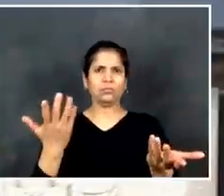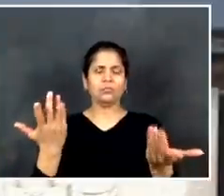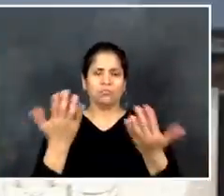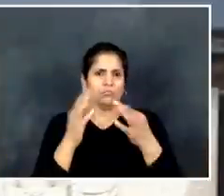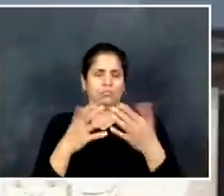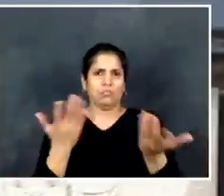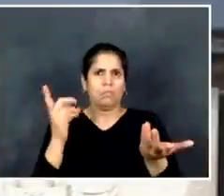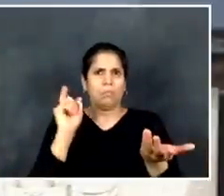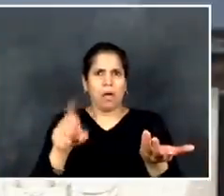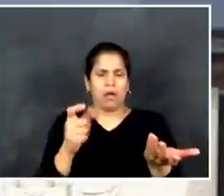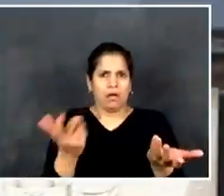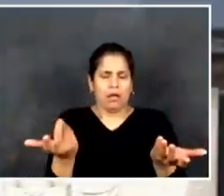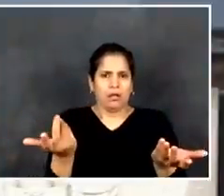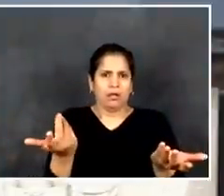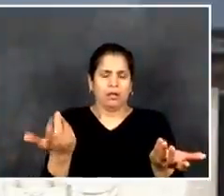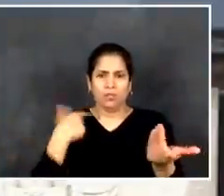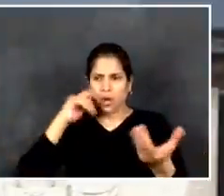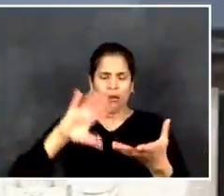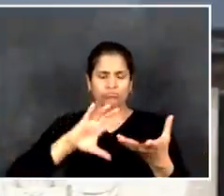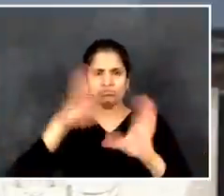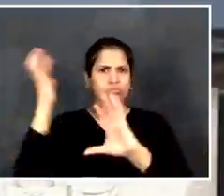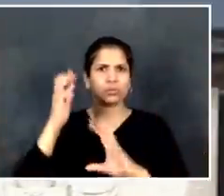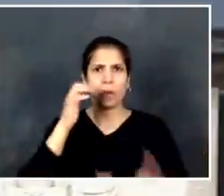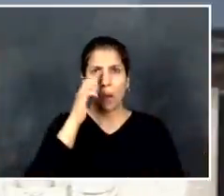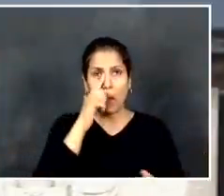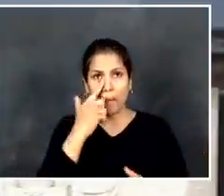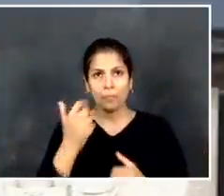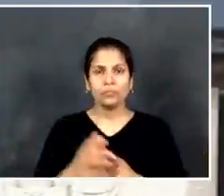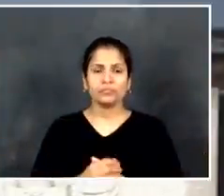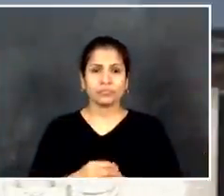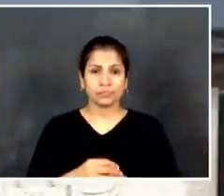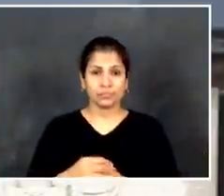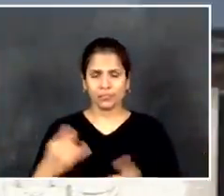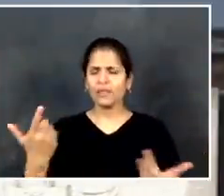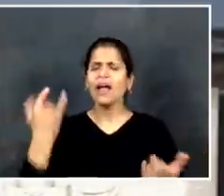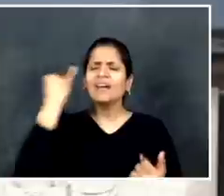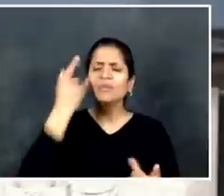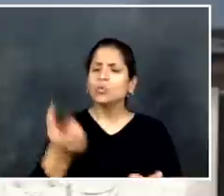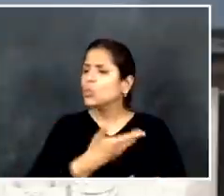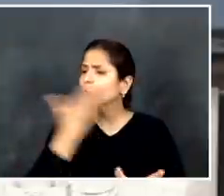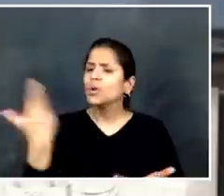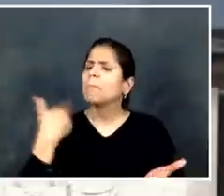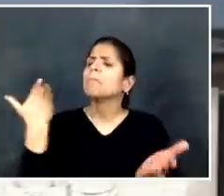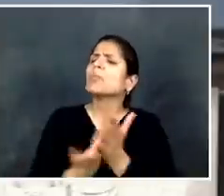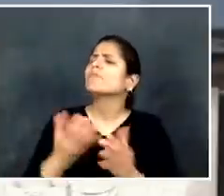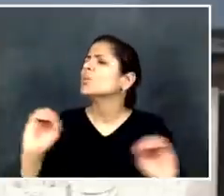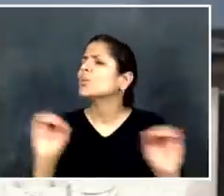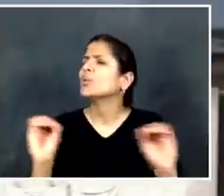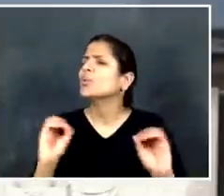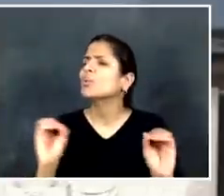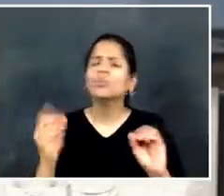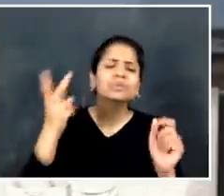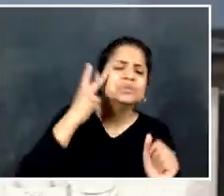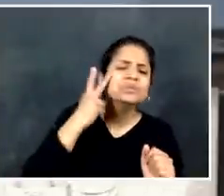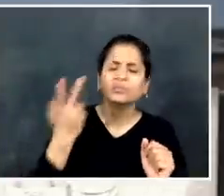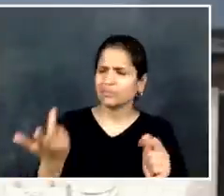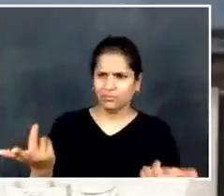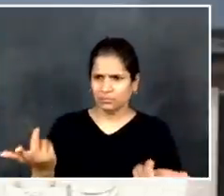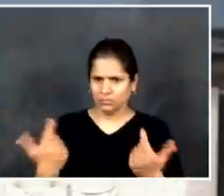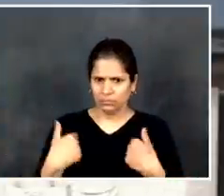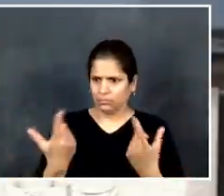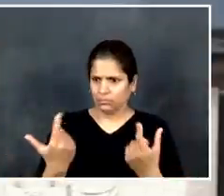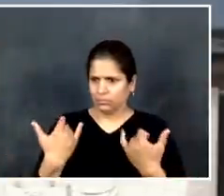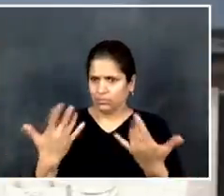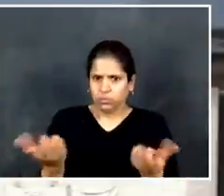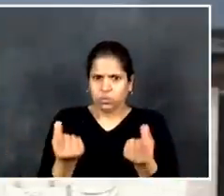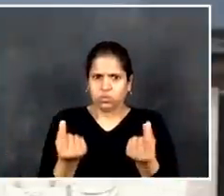gas. So in terms of the threat to New York City, that's a real threat. I want to be careful about the